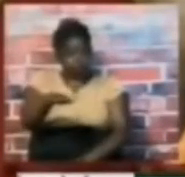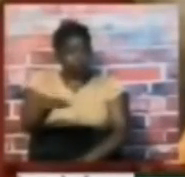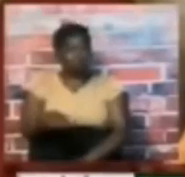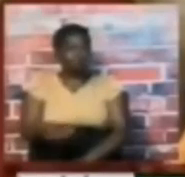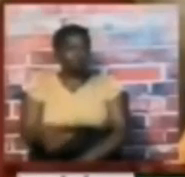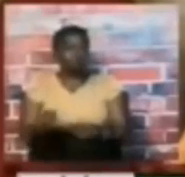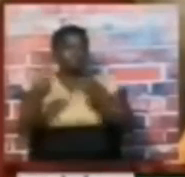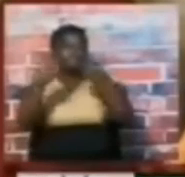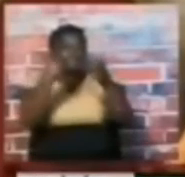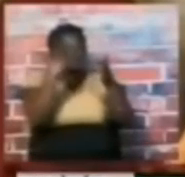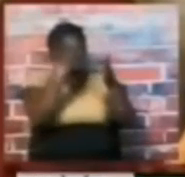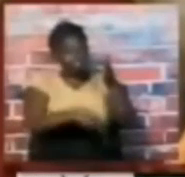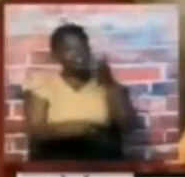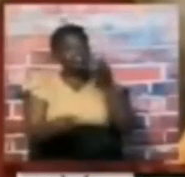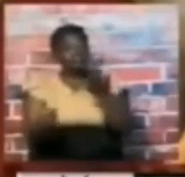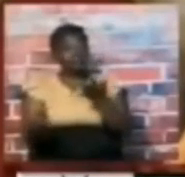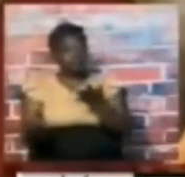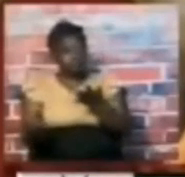But we said that